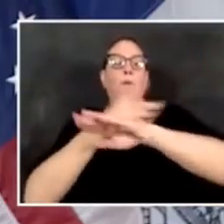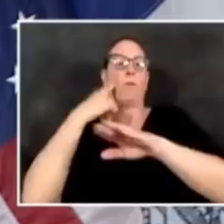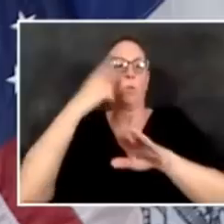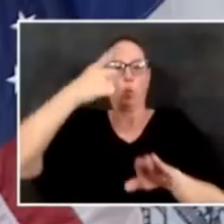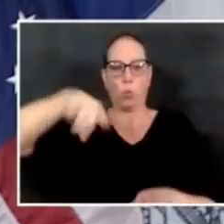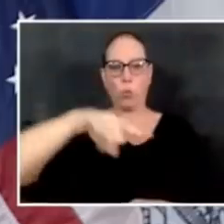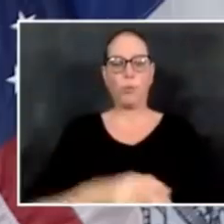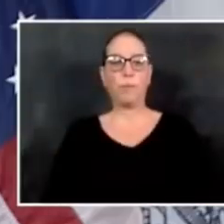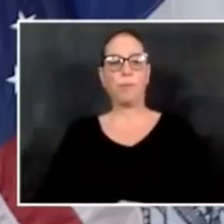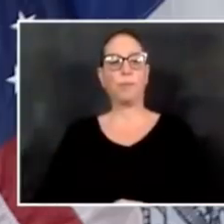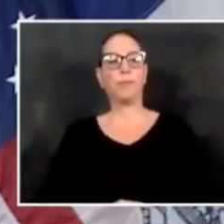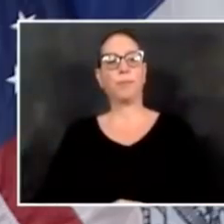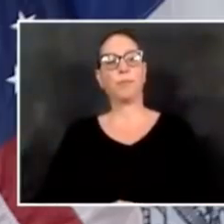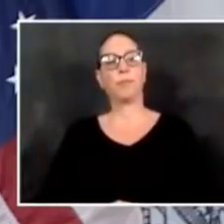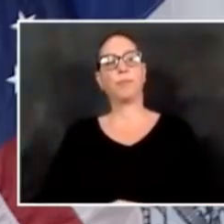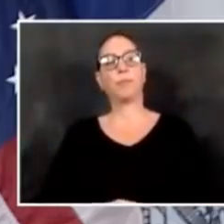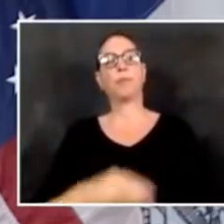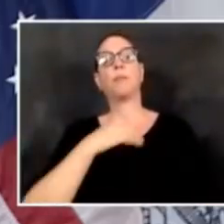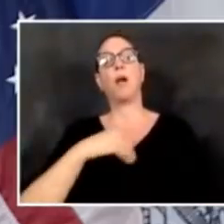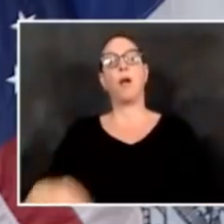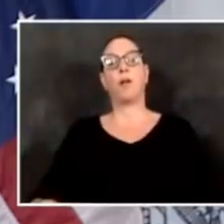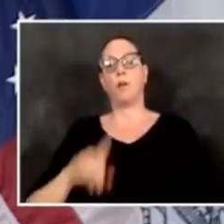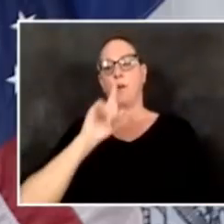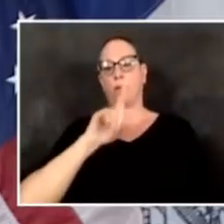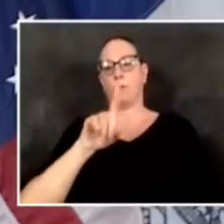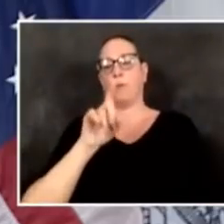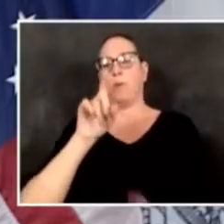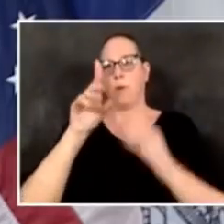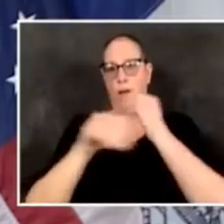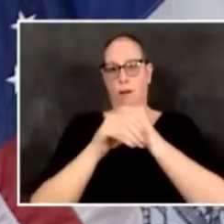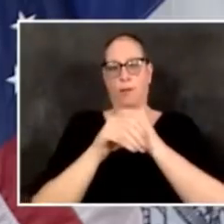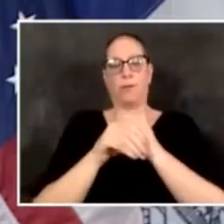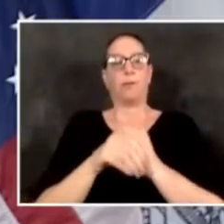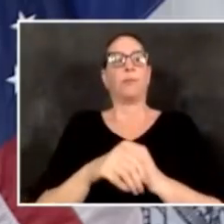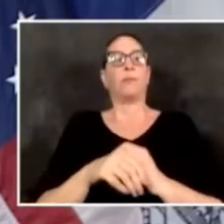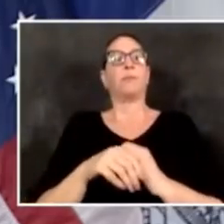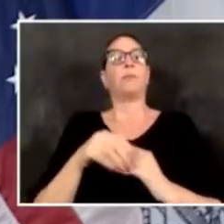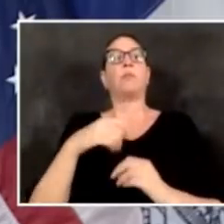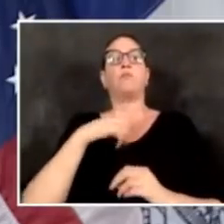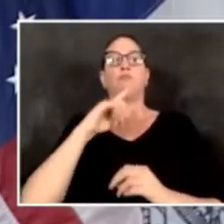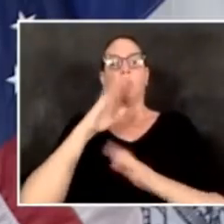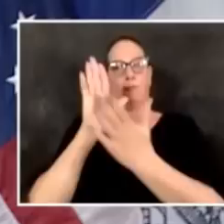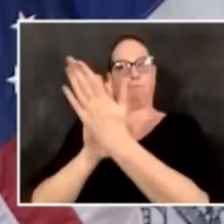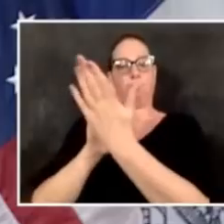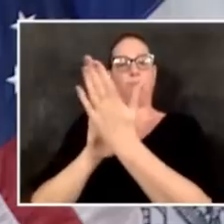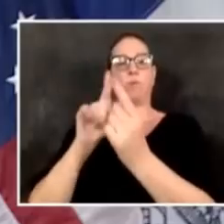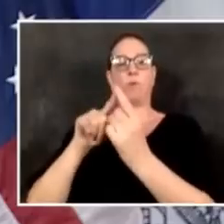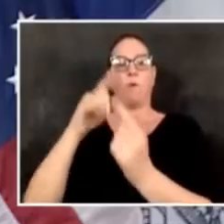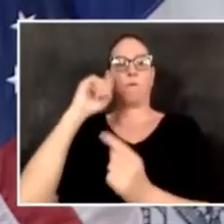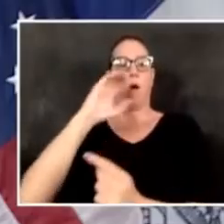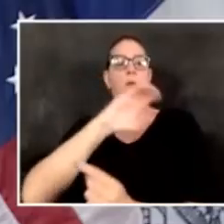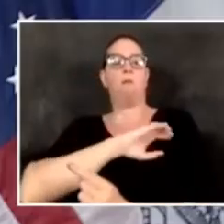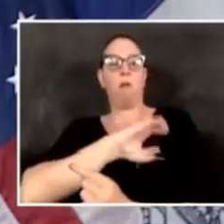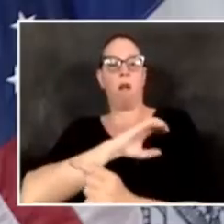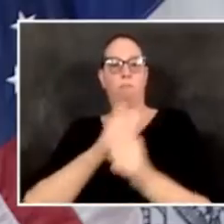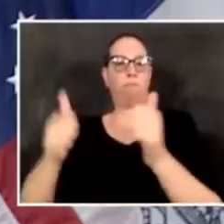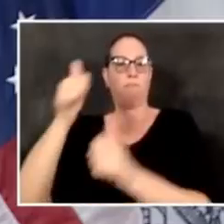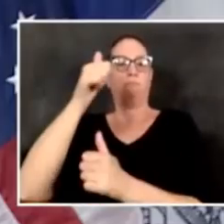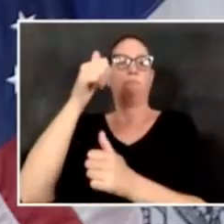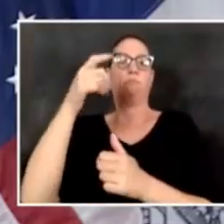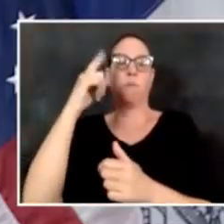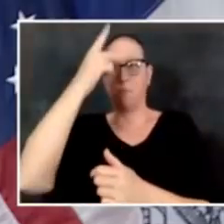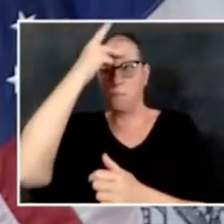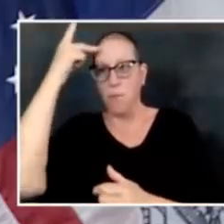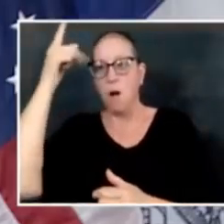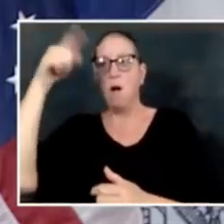think, really want to commend the NYPD, the Parks Department, all the agencies. They, days and days before the weekend, recognized